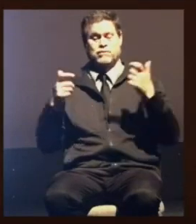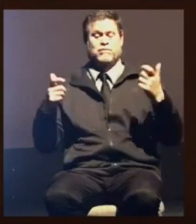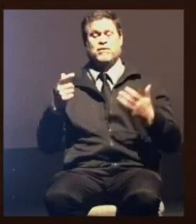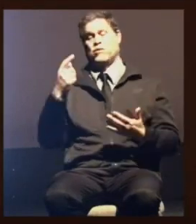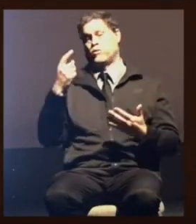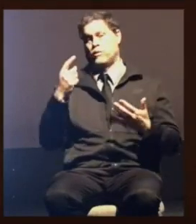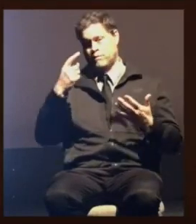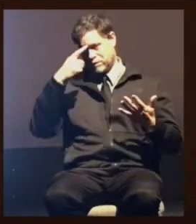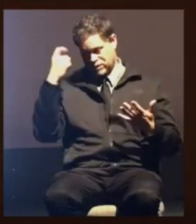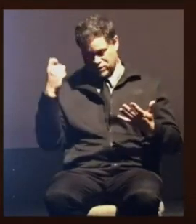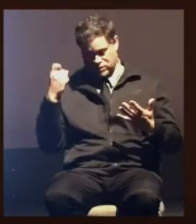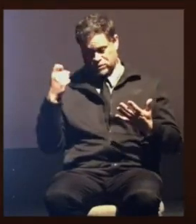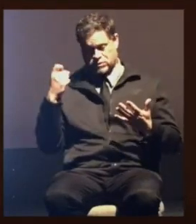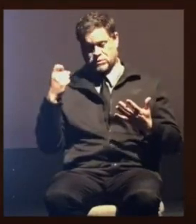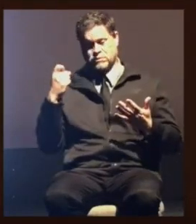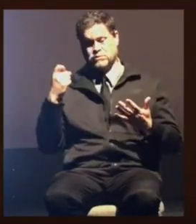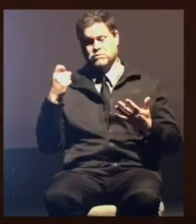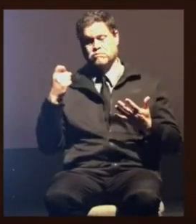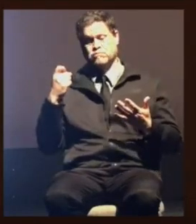because